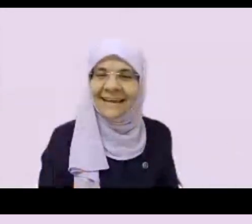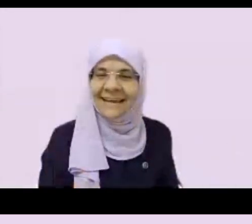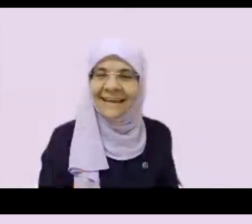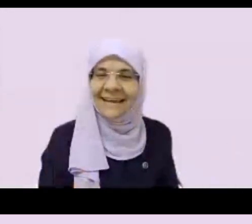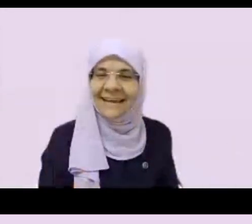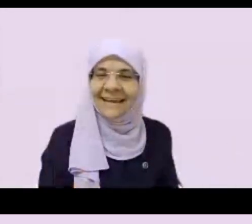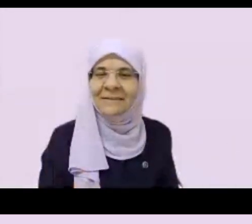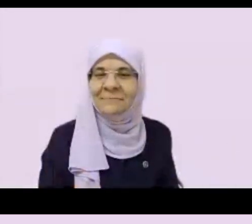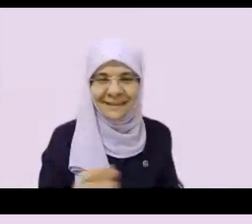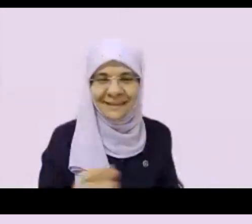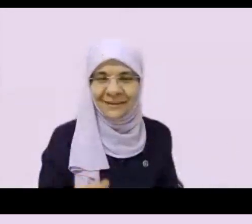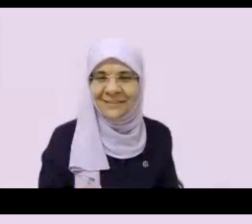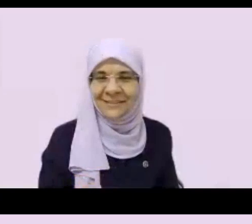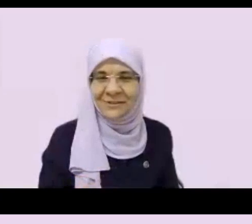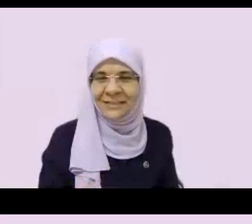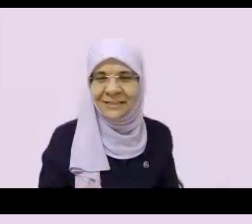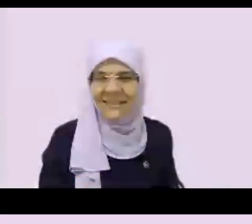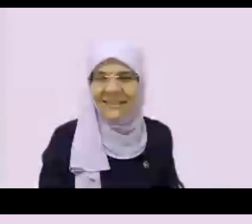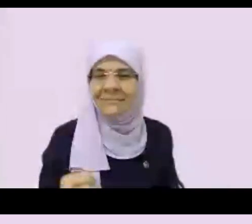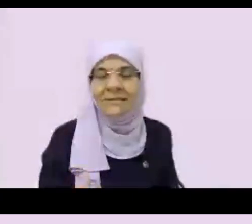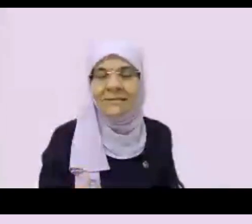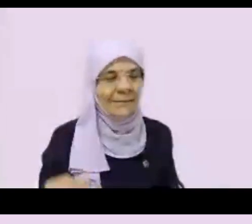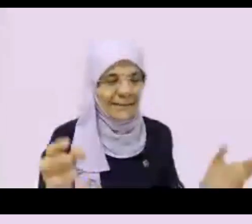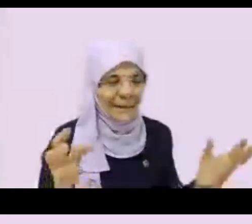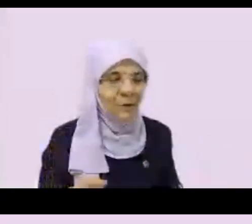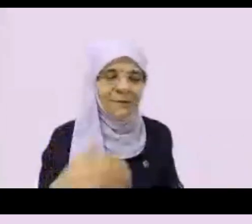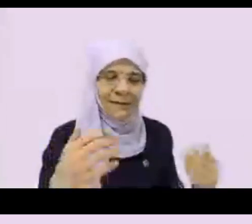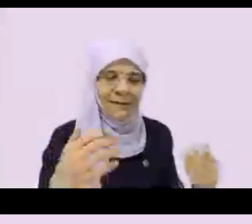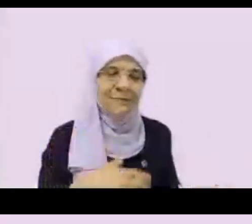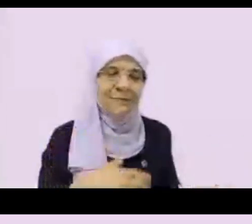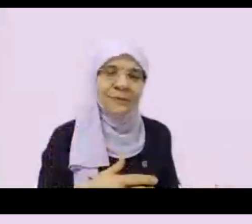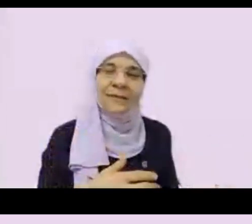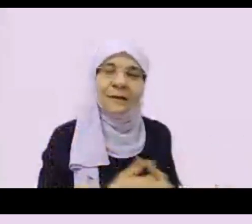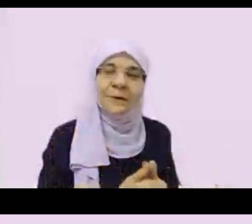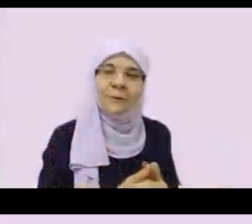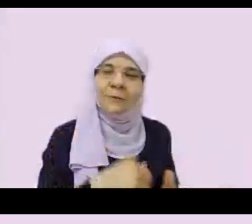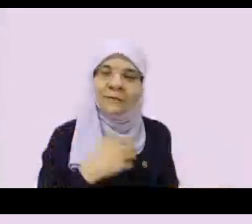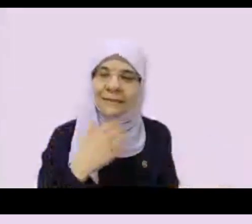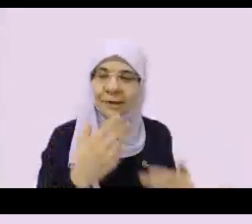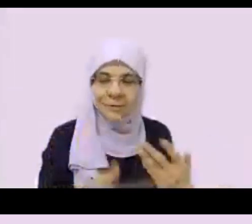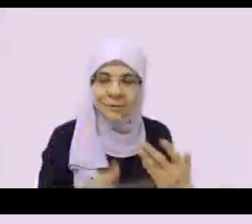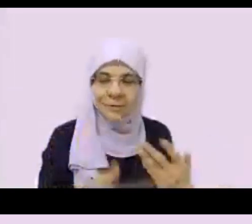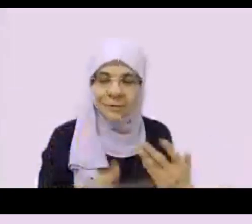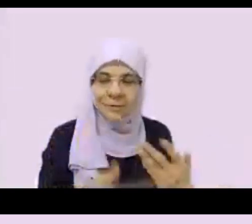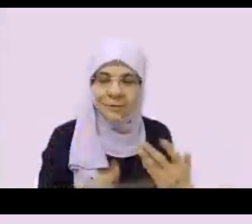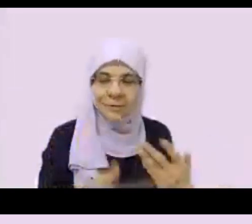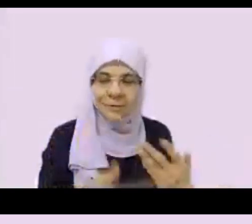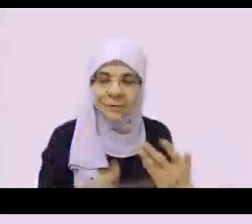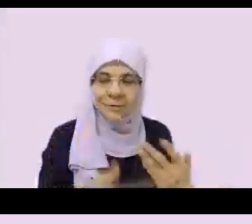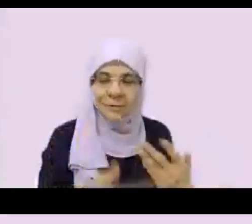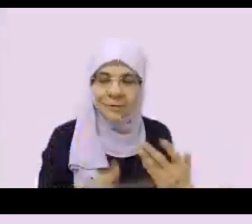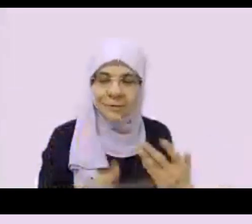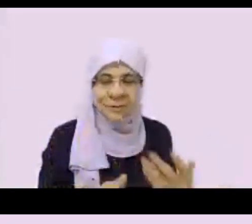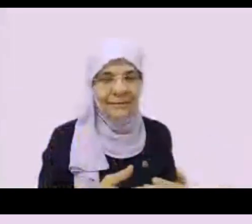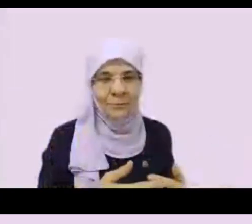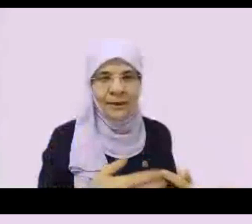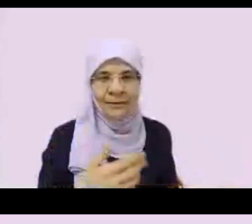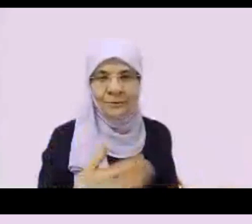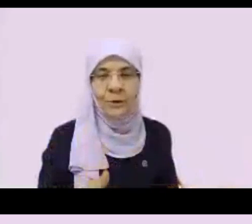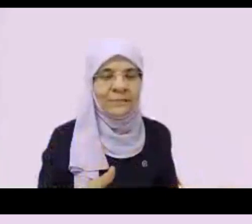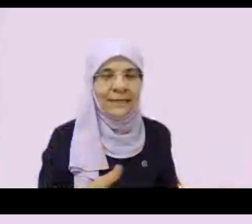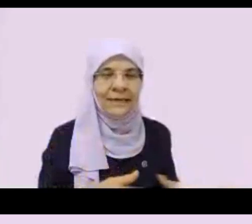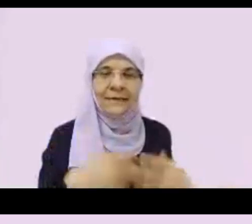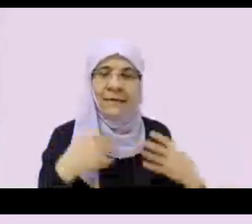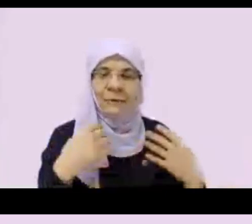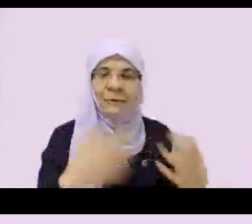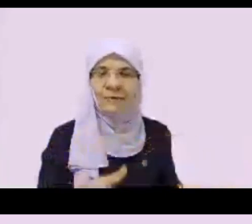sorry that I'm not in Lund. And in that moment, I started to think about communicating with her, to host her, to let my